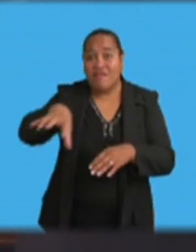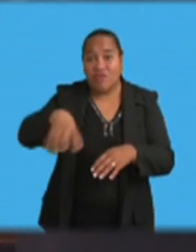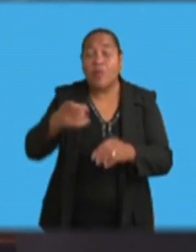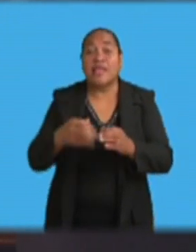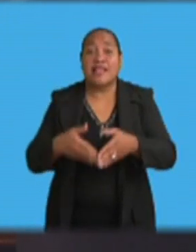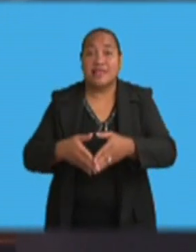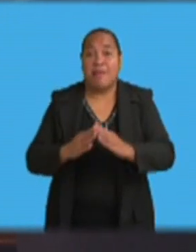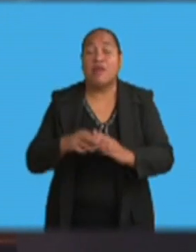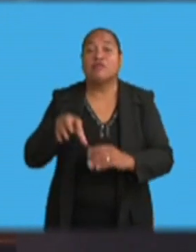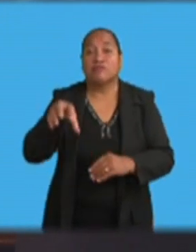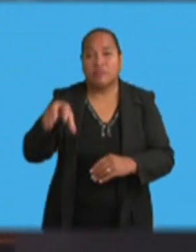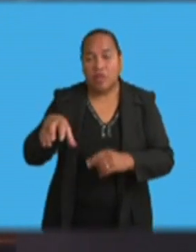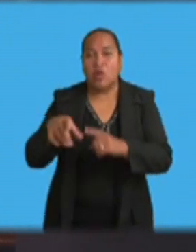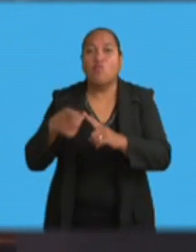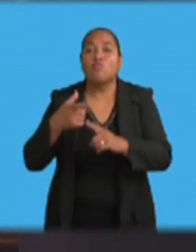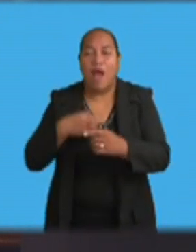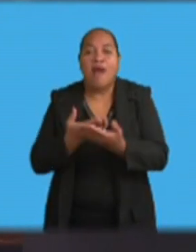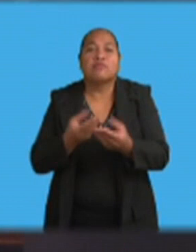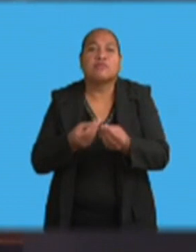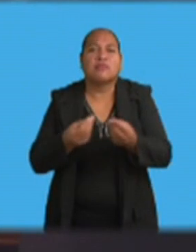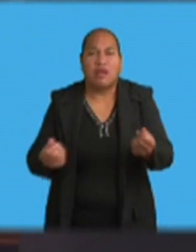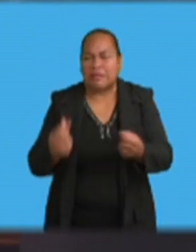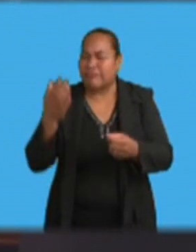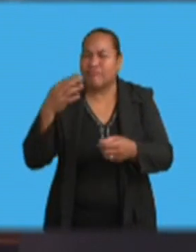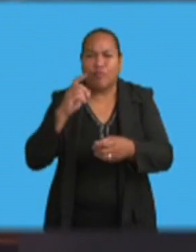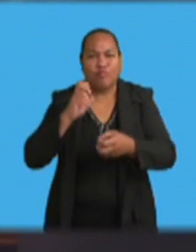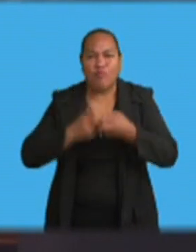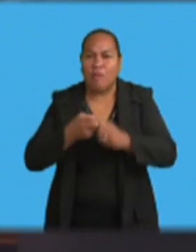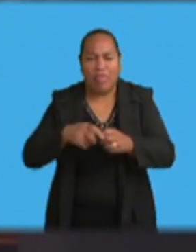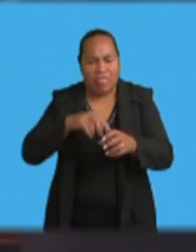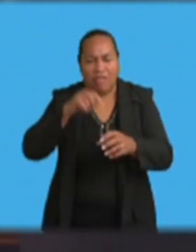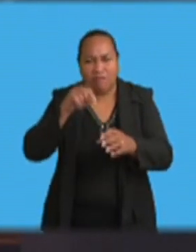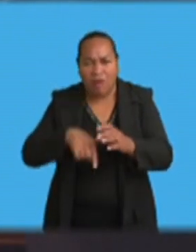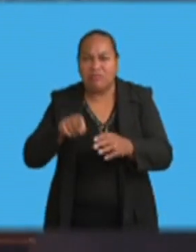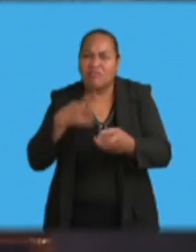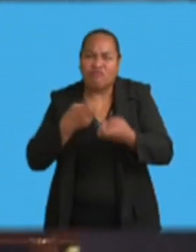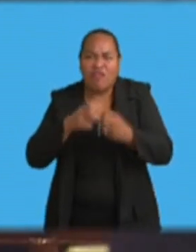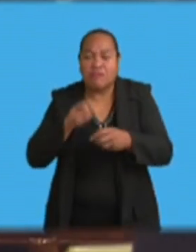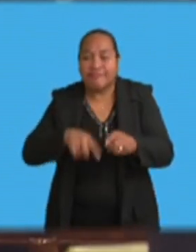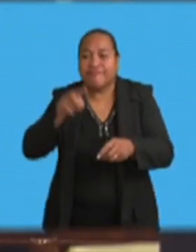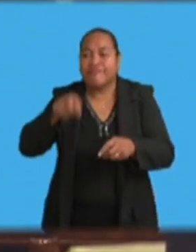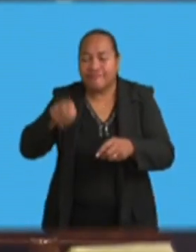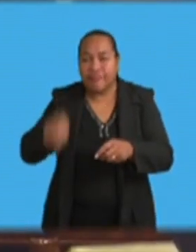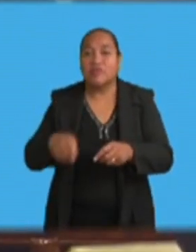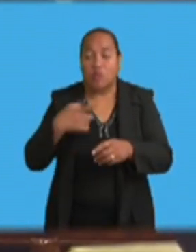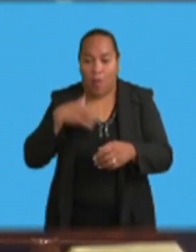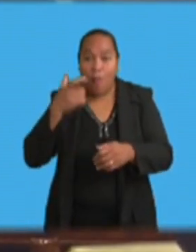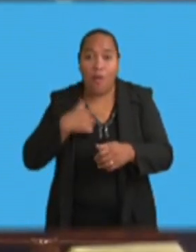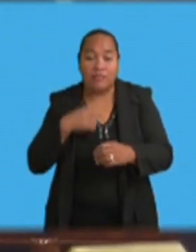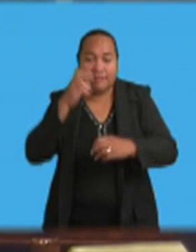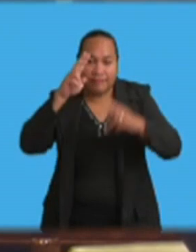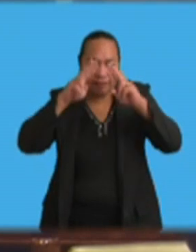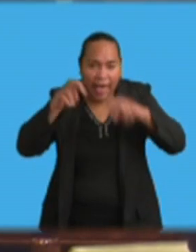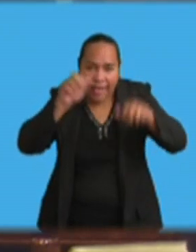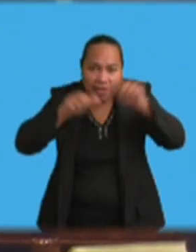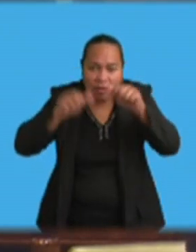established to address the current shortfall faced by the Ministry of Fisheries. While assessment has been done on the current gaps